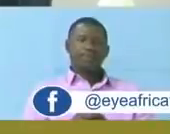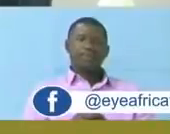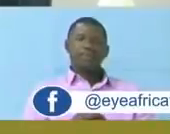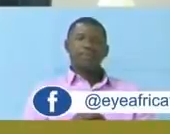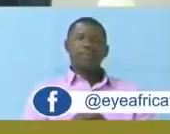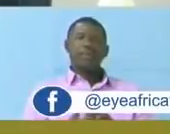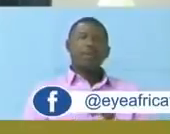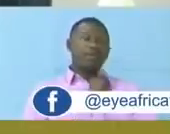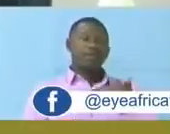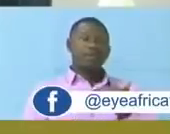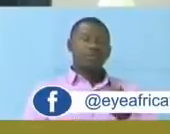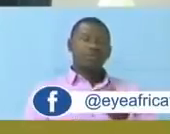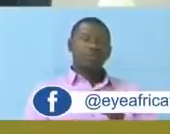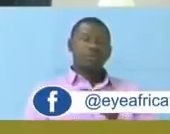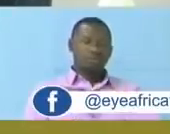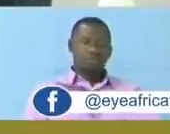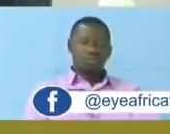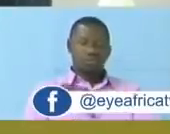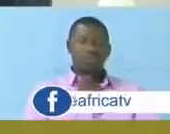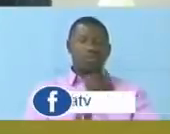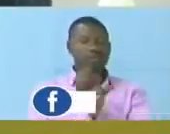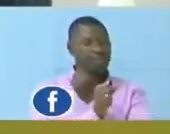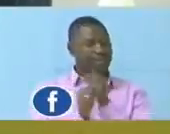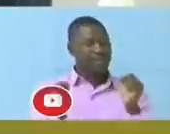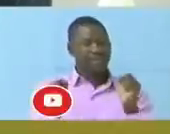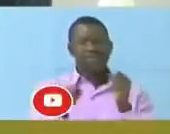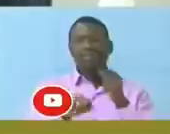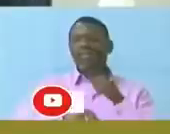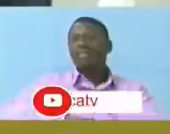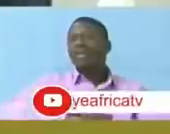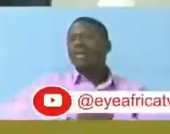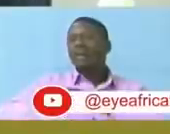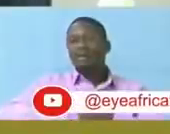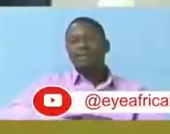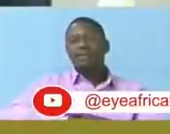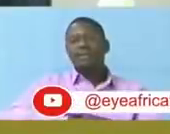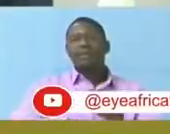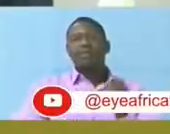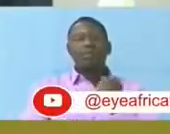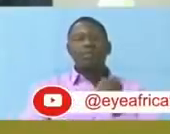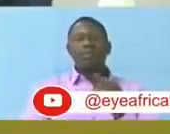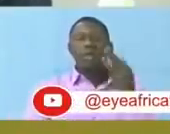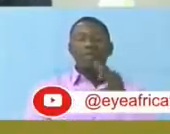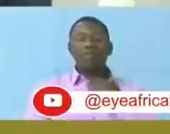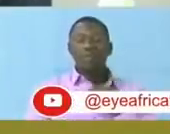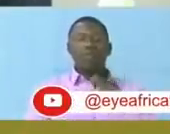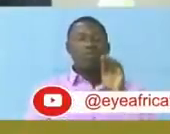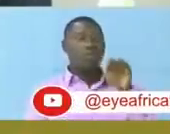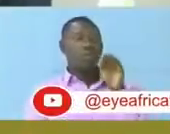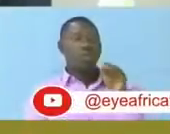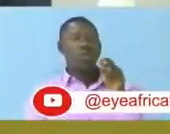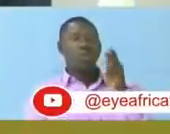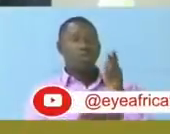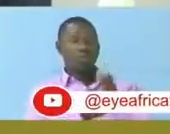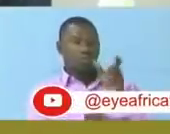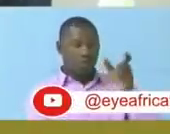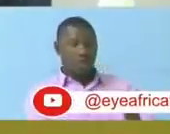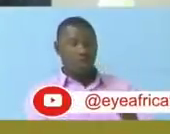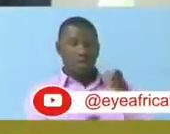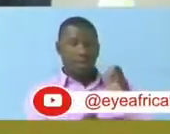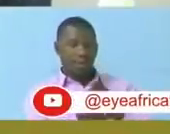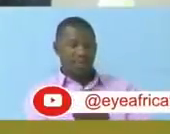this also saves time. Because if we were to call a witness before